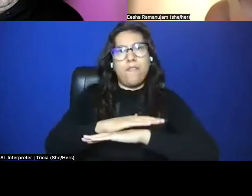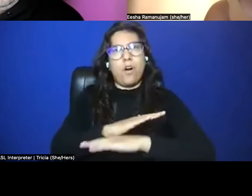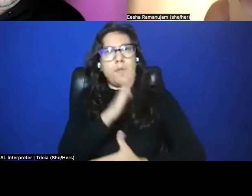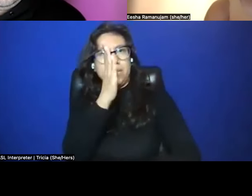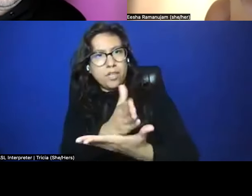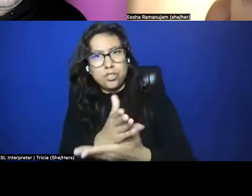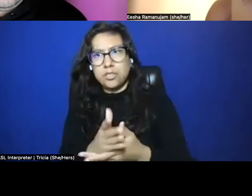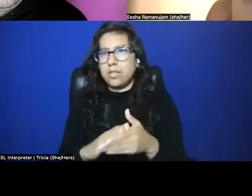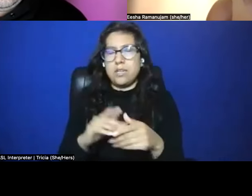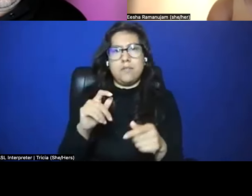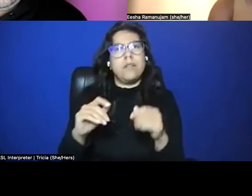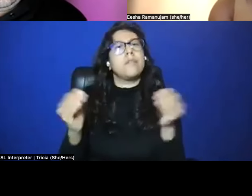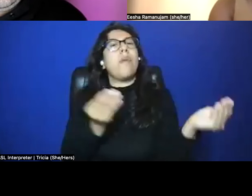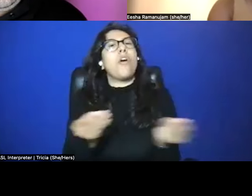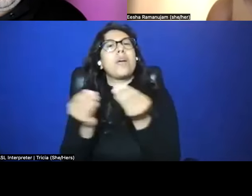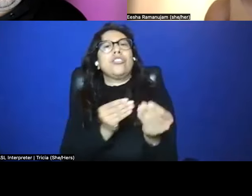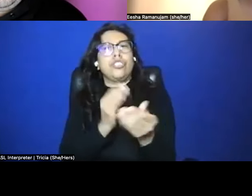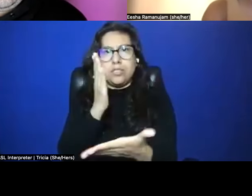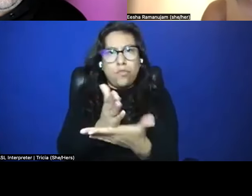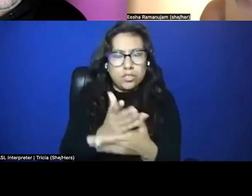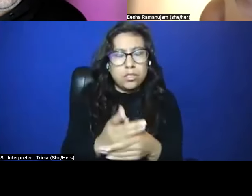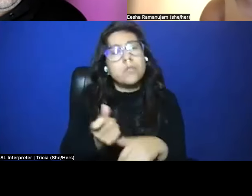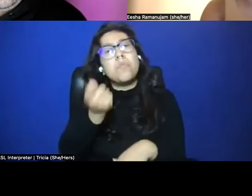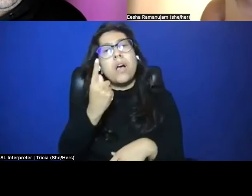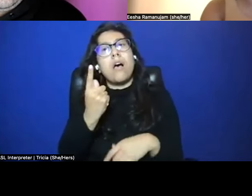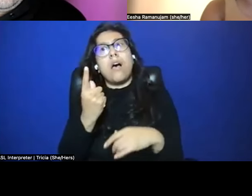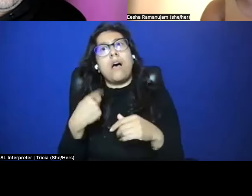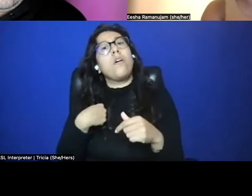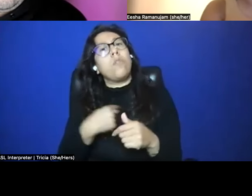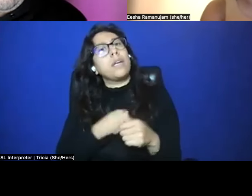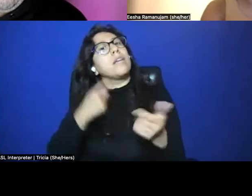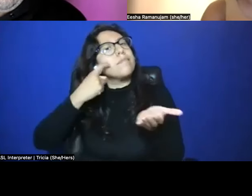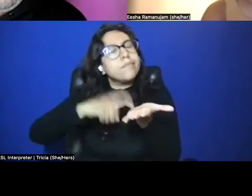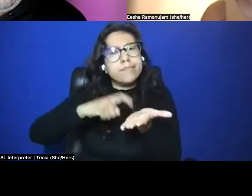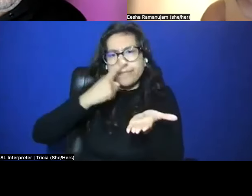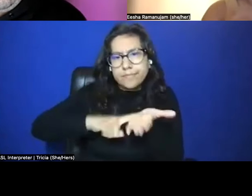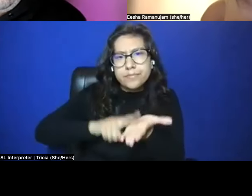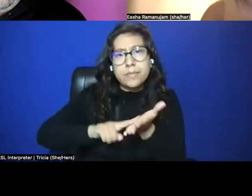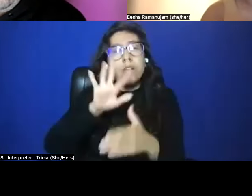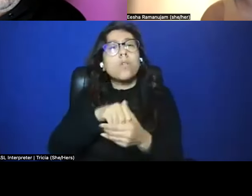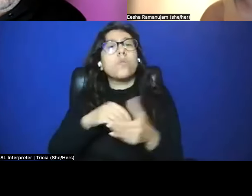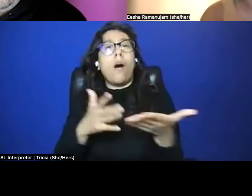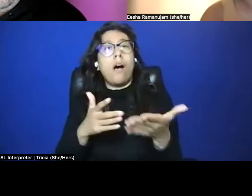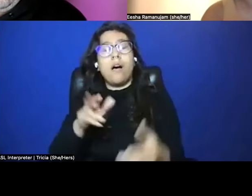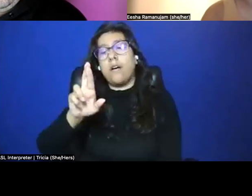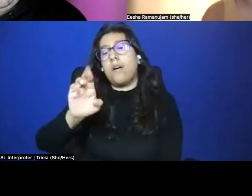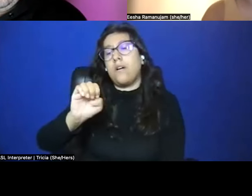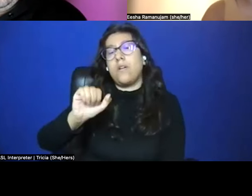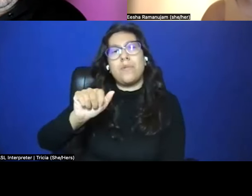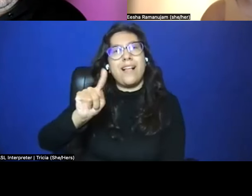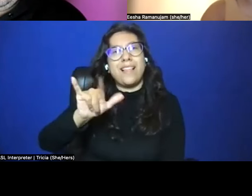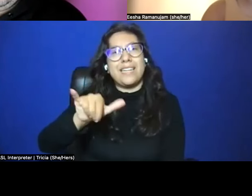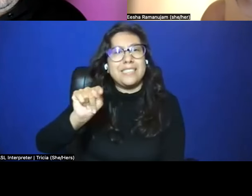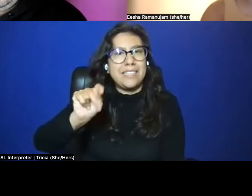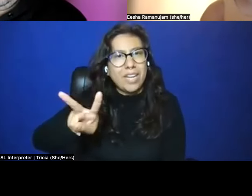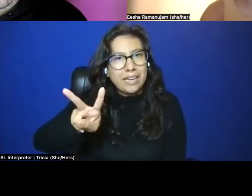intervention, in other ways. One of the things that we've been looking into includes like reality television, like